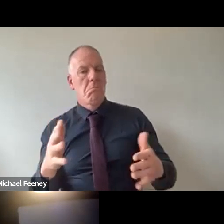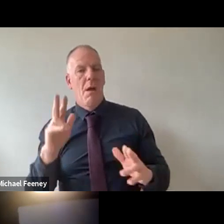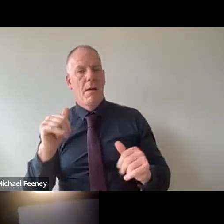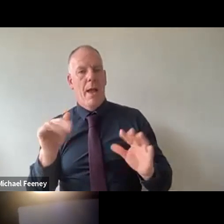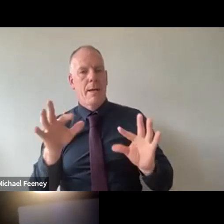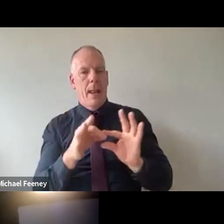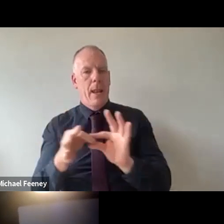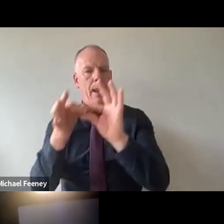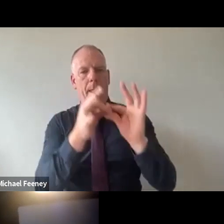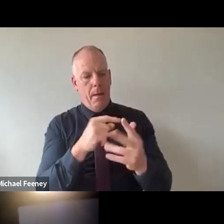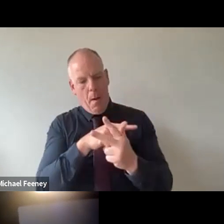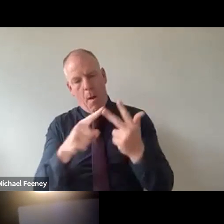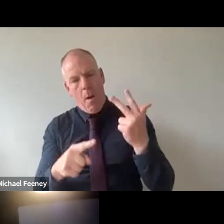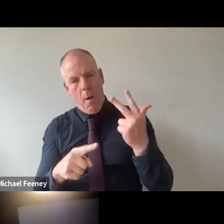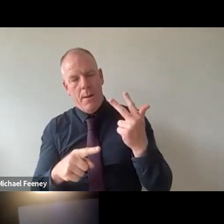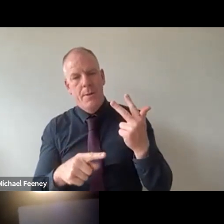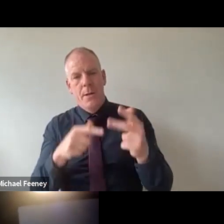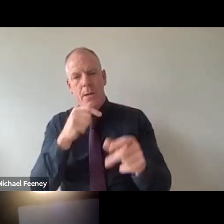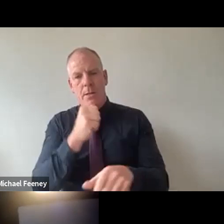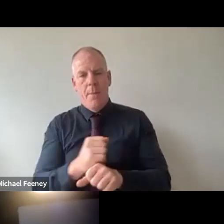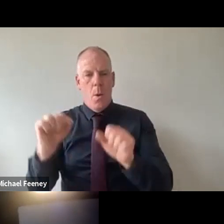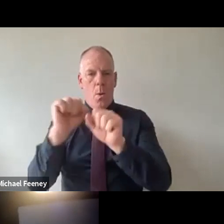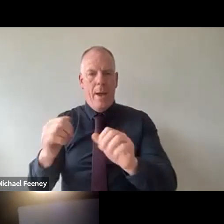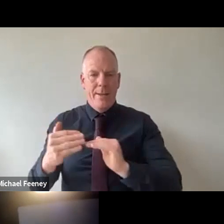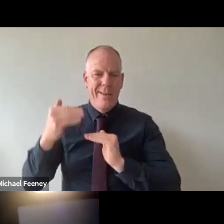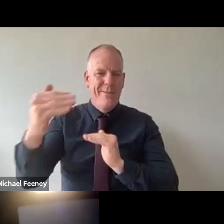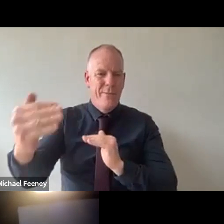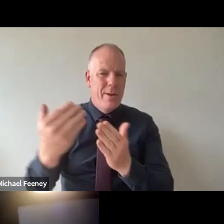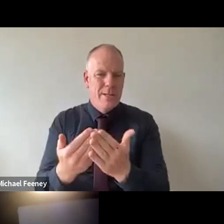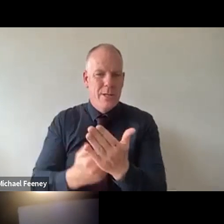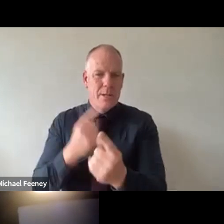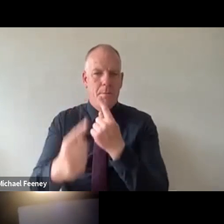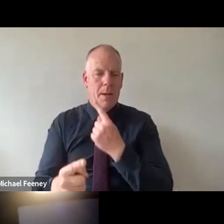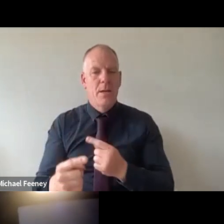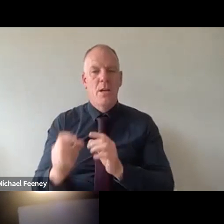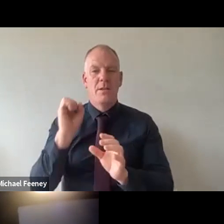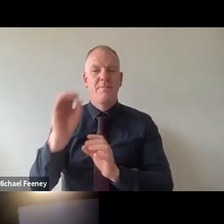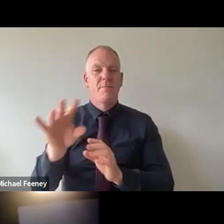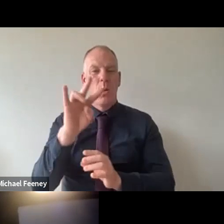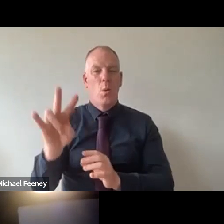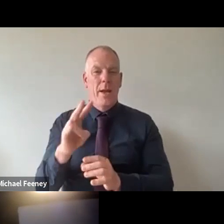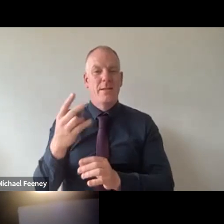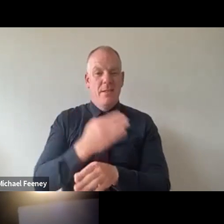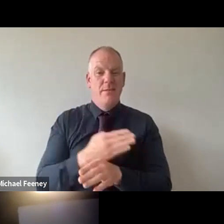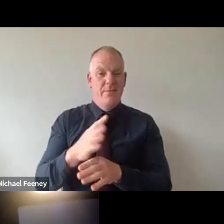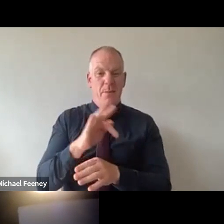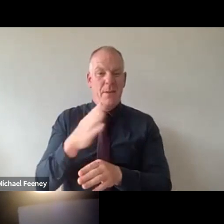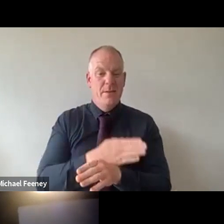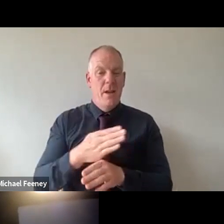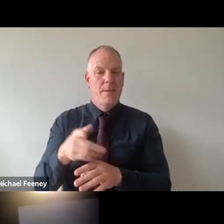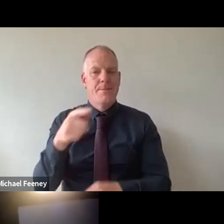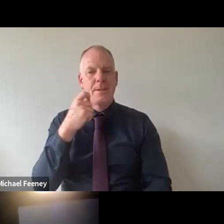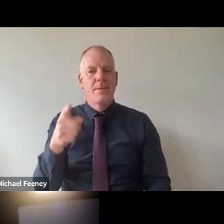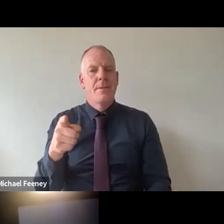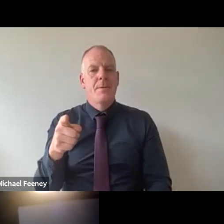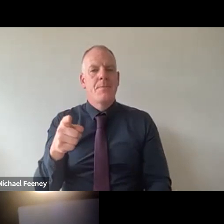things together a little bit in terms of waiting for the legislation. And it was popped into the questions quite early on, which was,